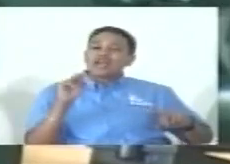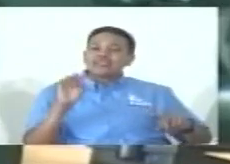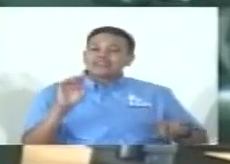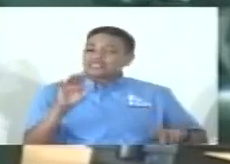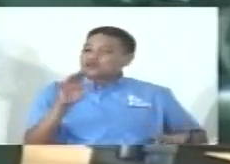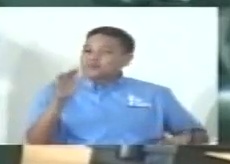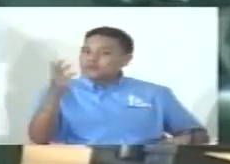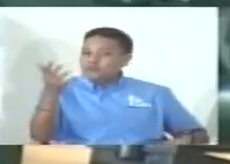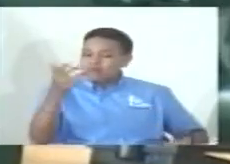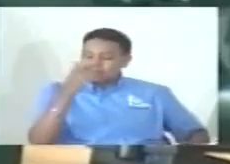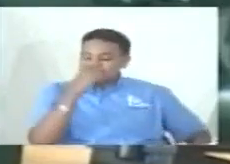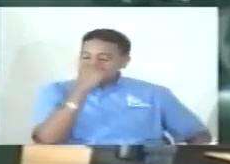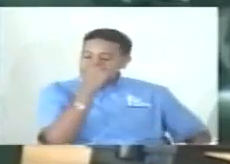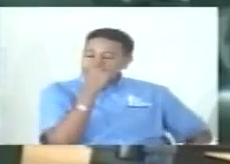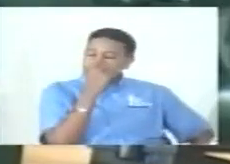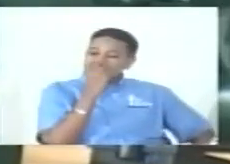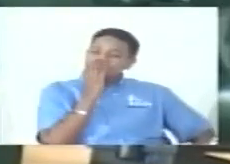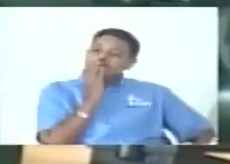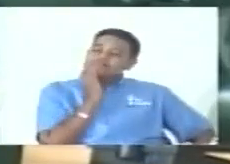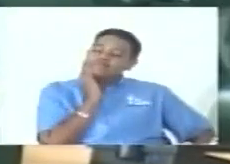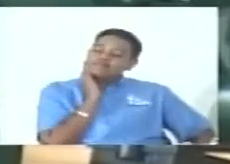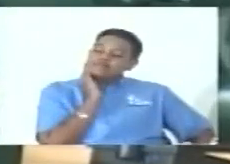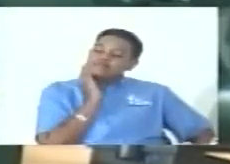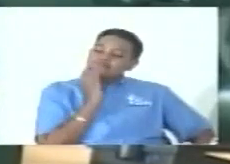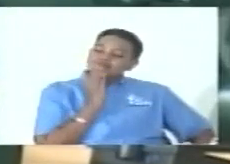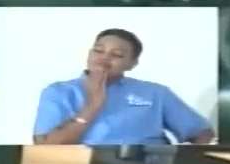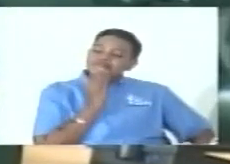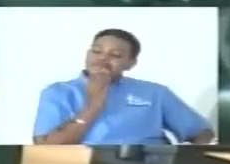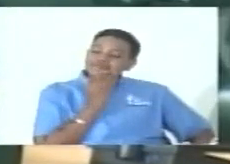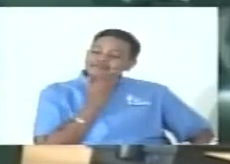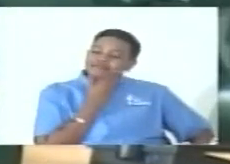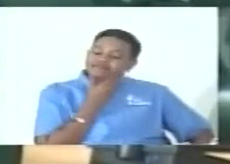about her is that, you know,